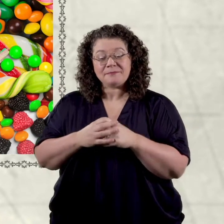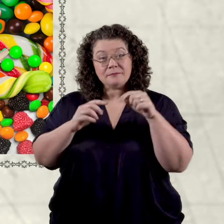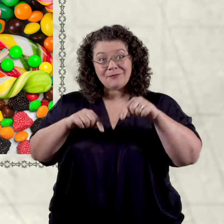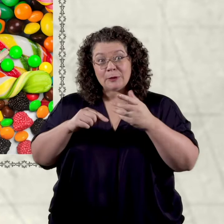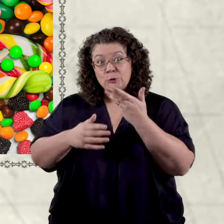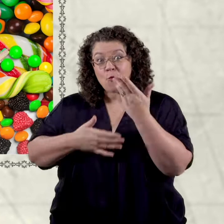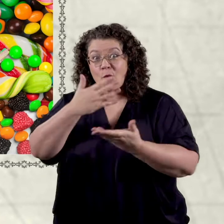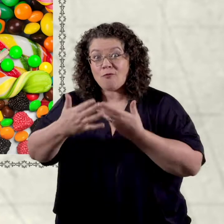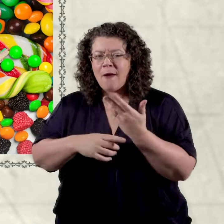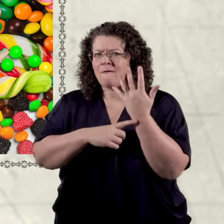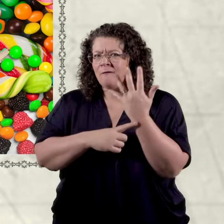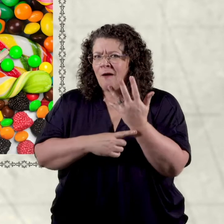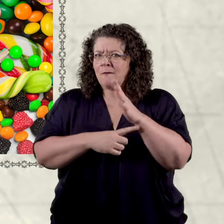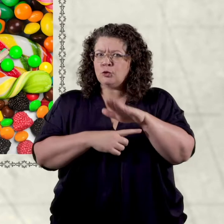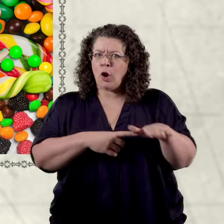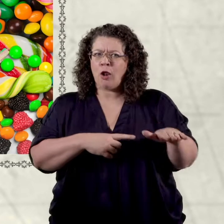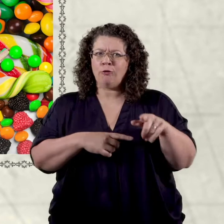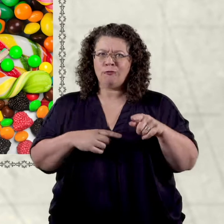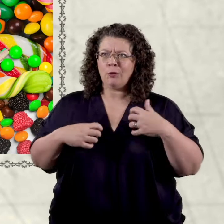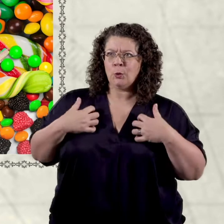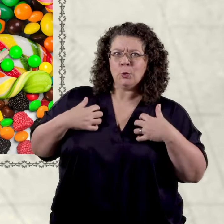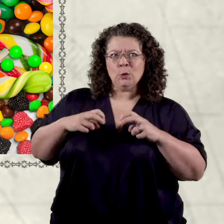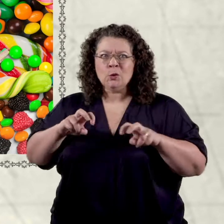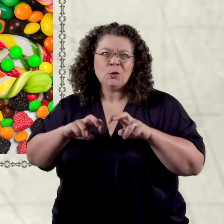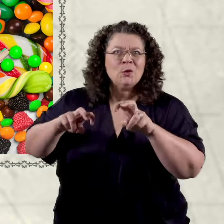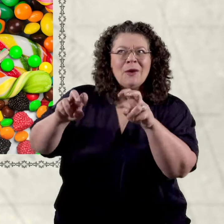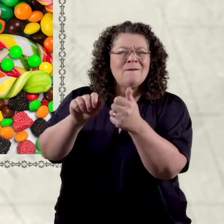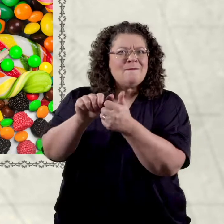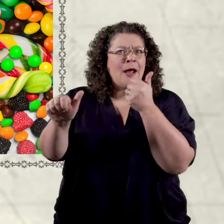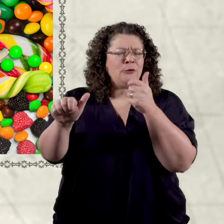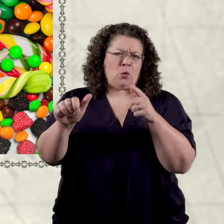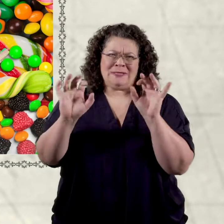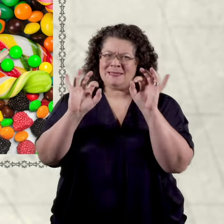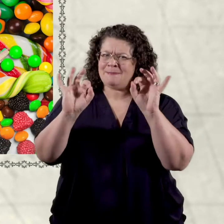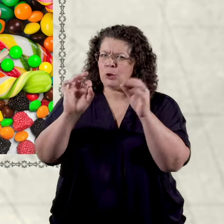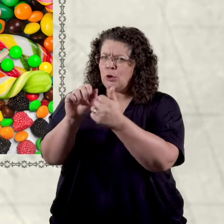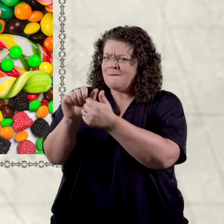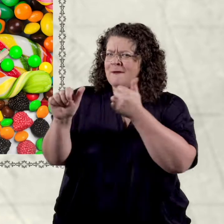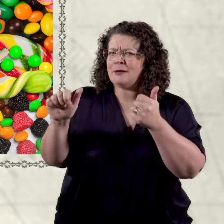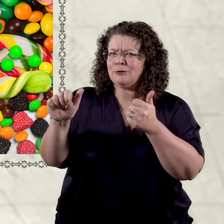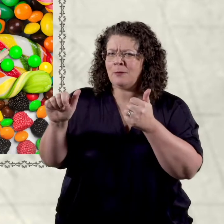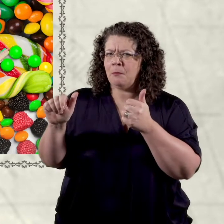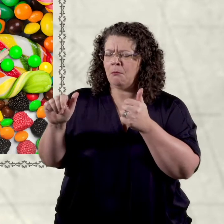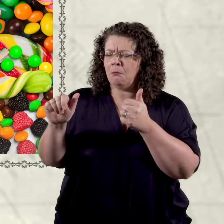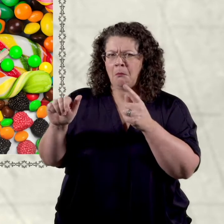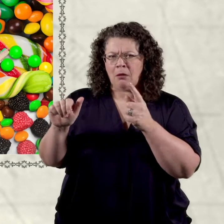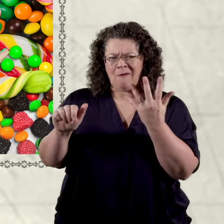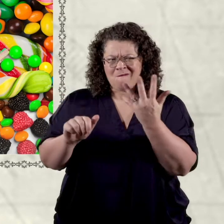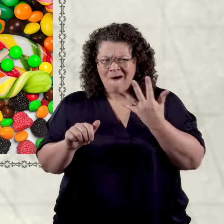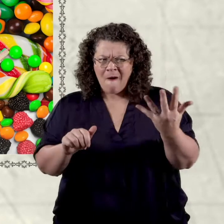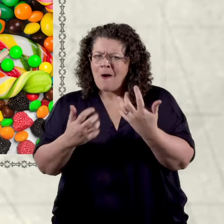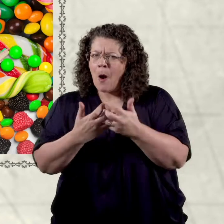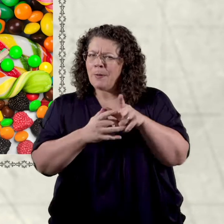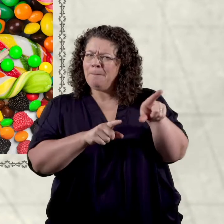Now, in this story, 5 kids go on an adventure in a factory, a special factory. But how do they